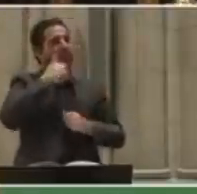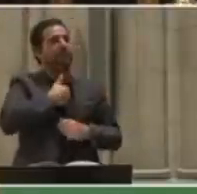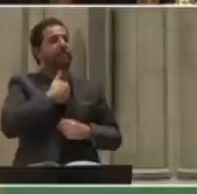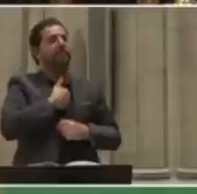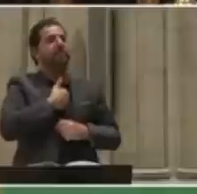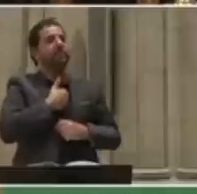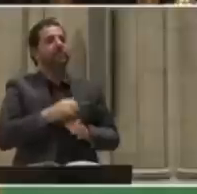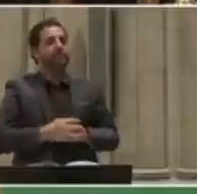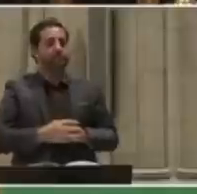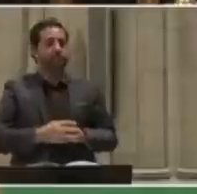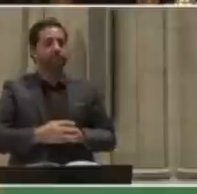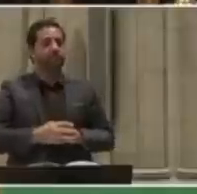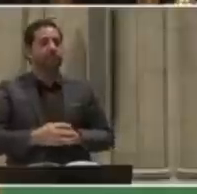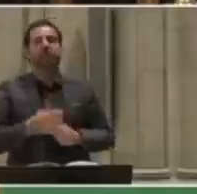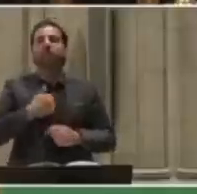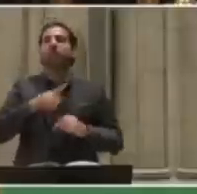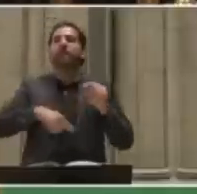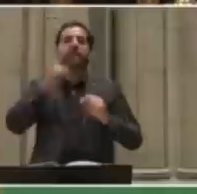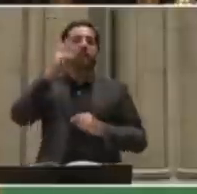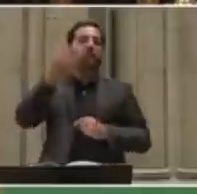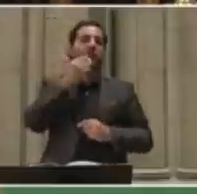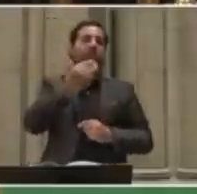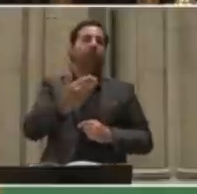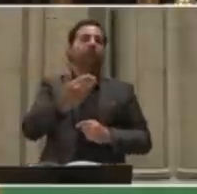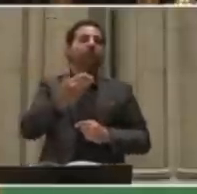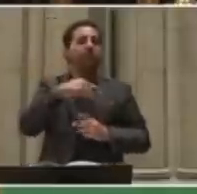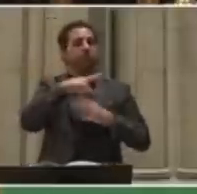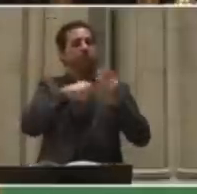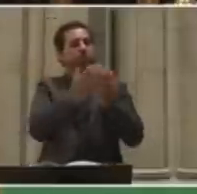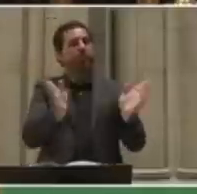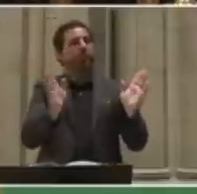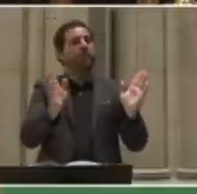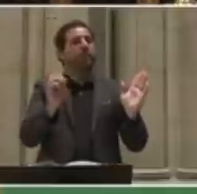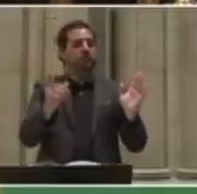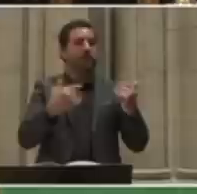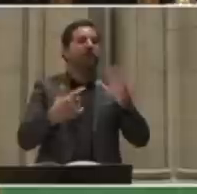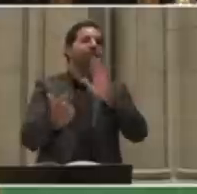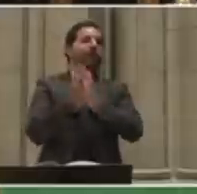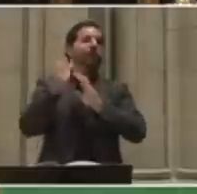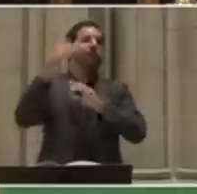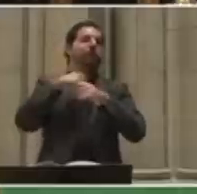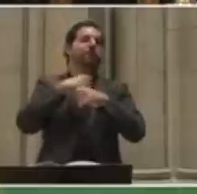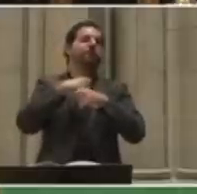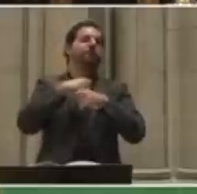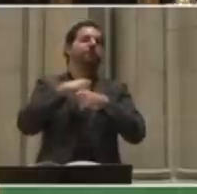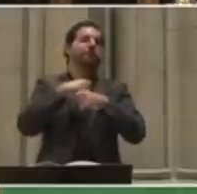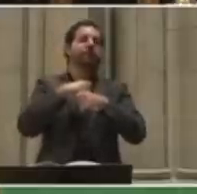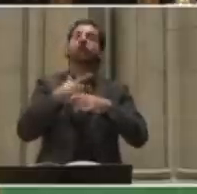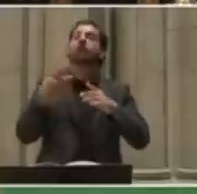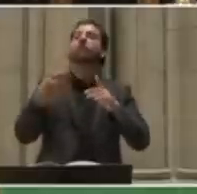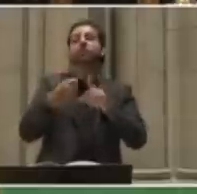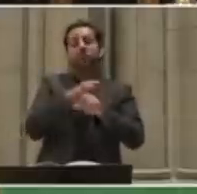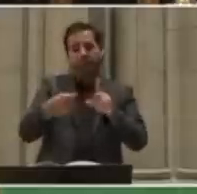ourselves. We would not see your goodness in the world around us, and so we violated your creation, abused